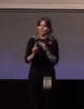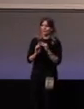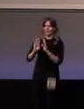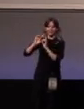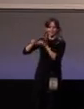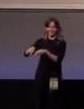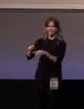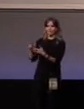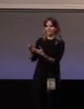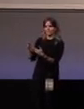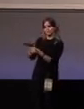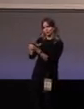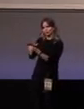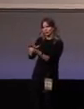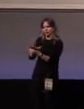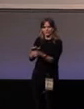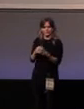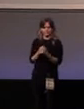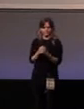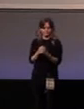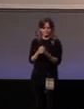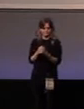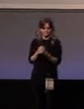roedel aitink neon